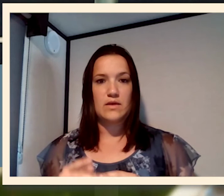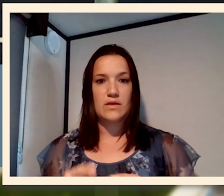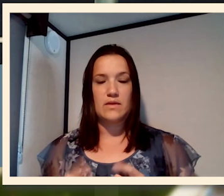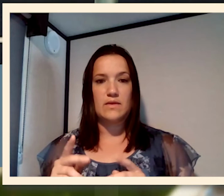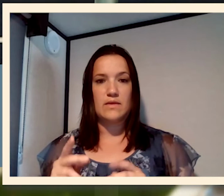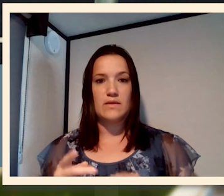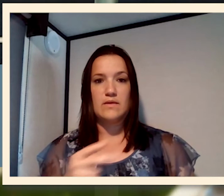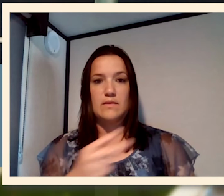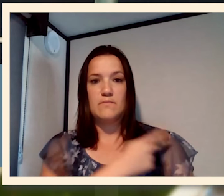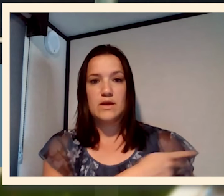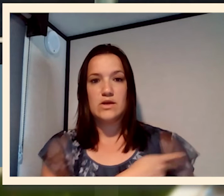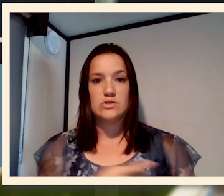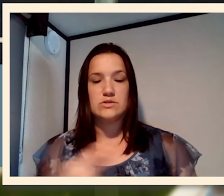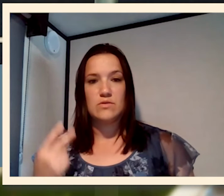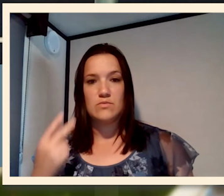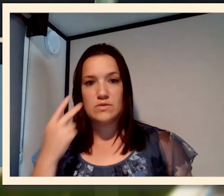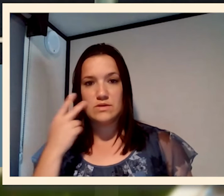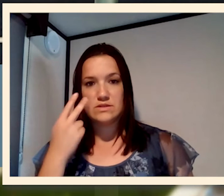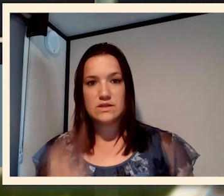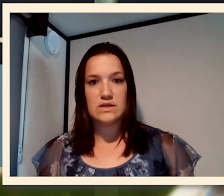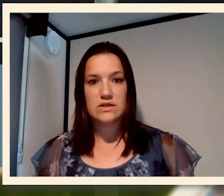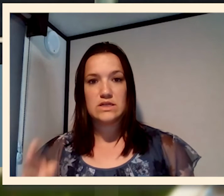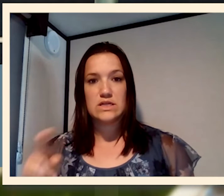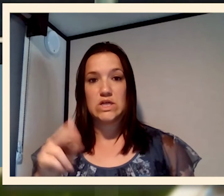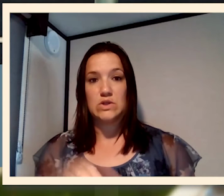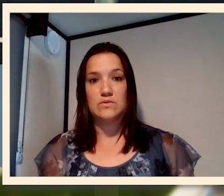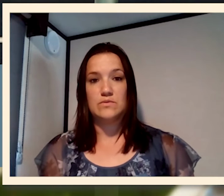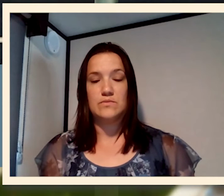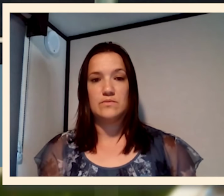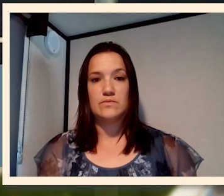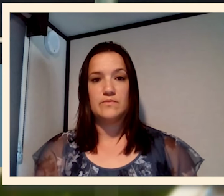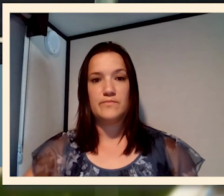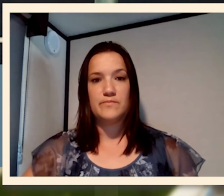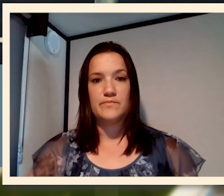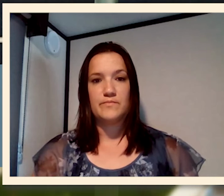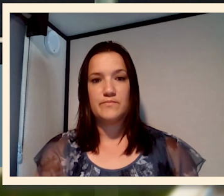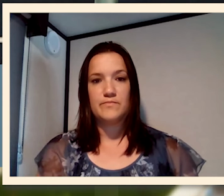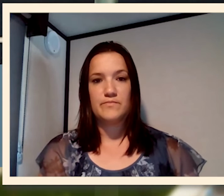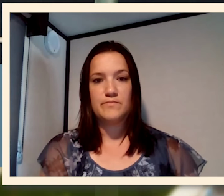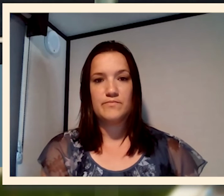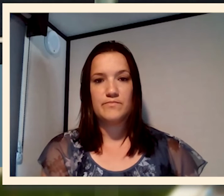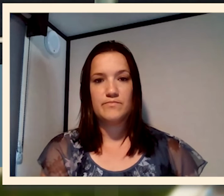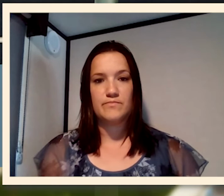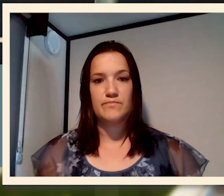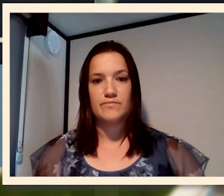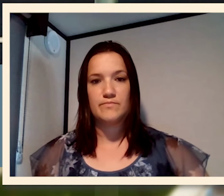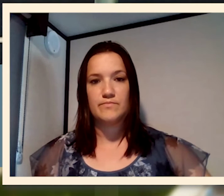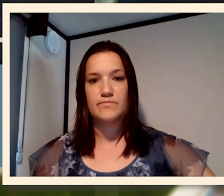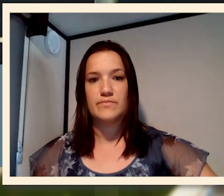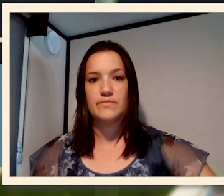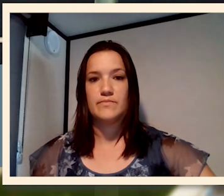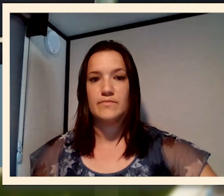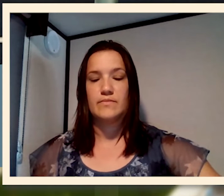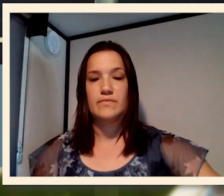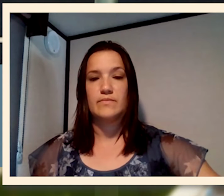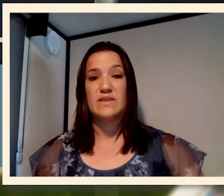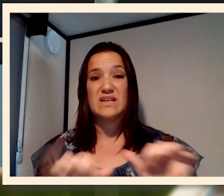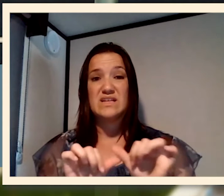day, the volume of patients that we were seeing in the emergency department was just continuing to